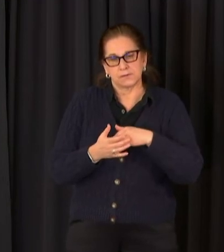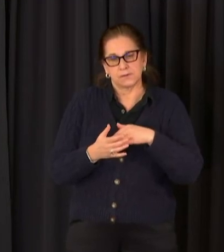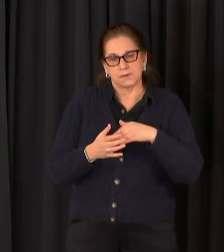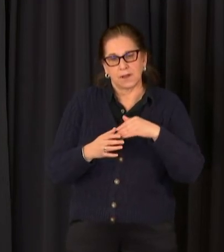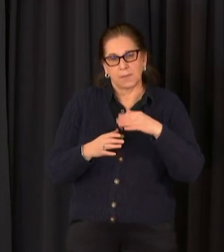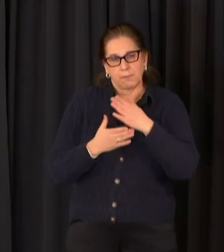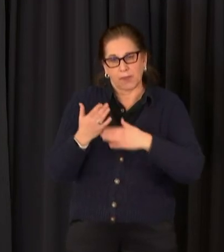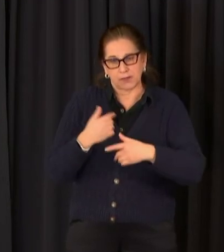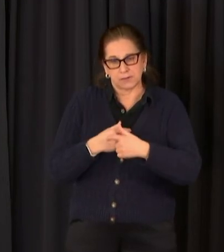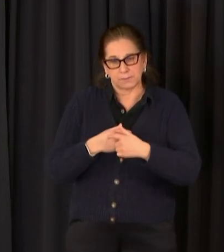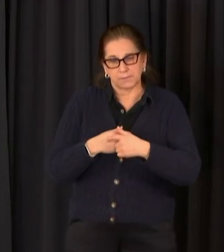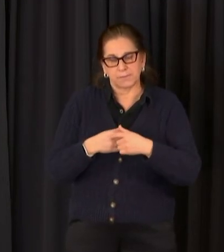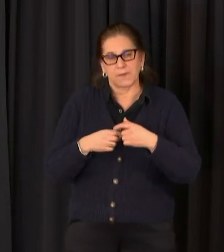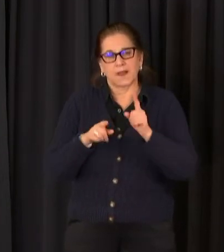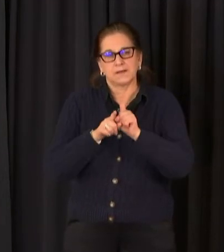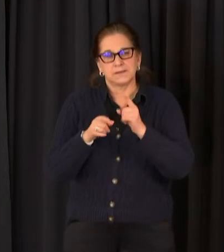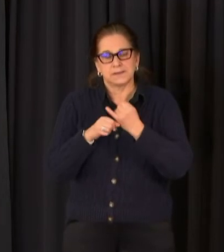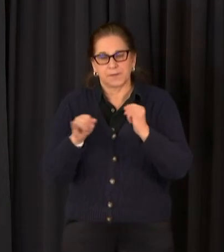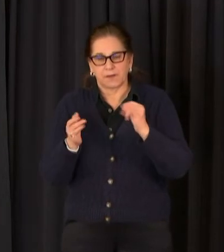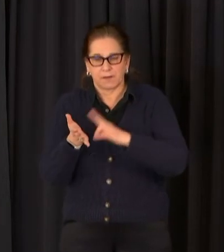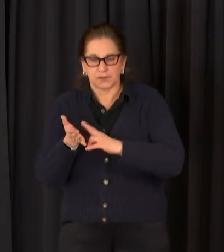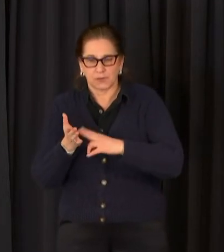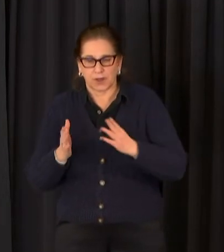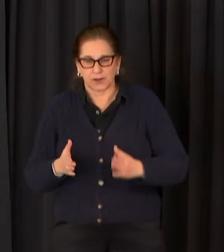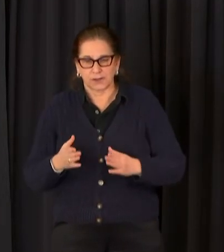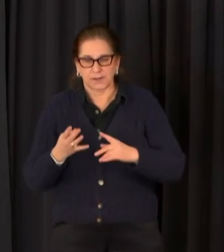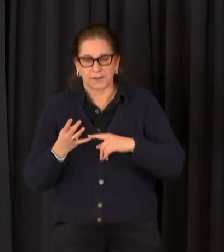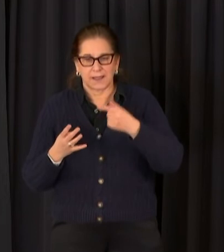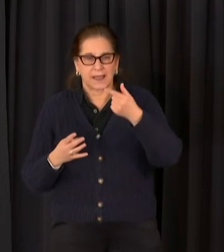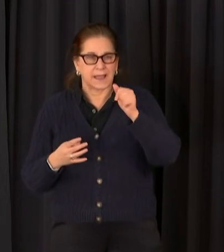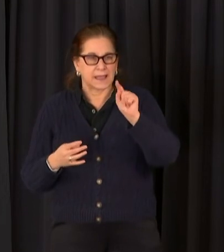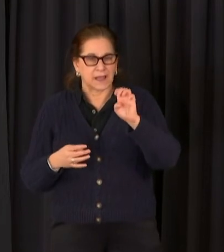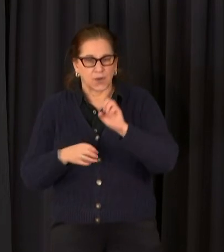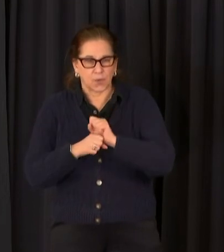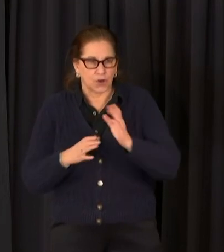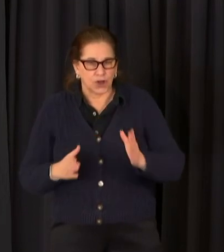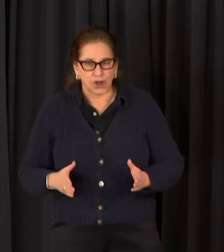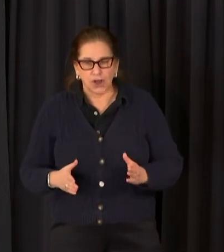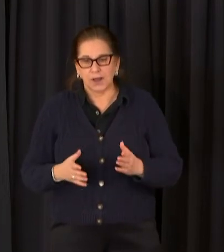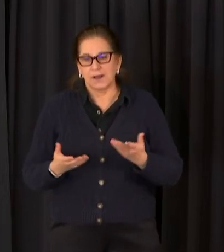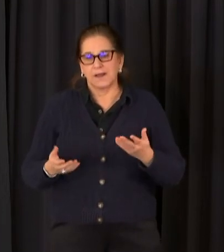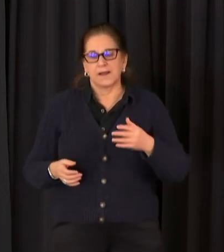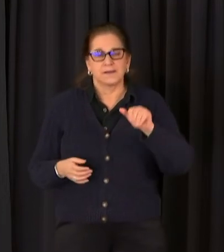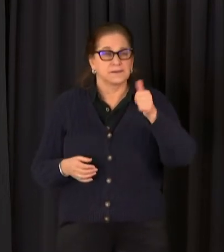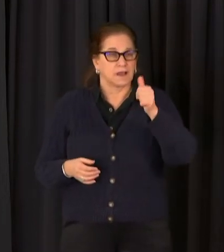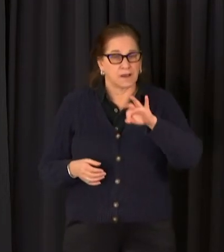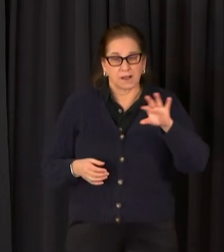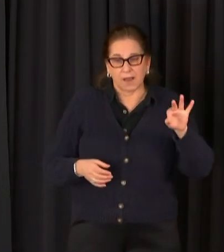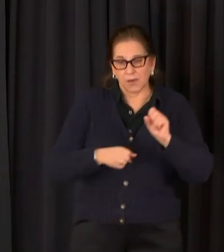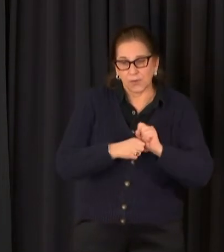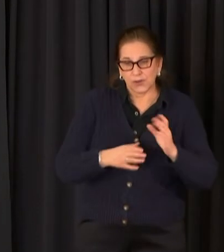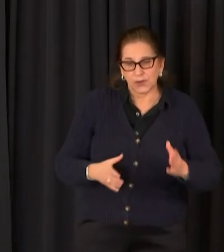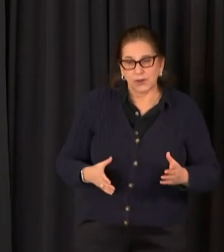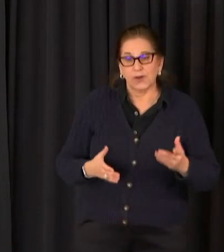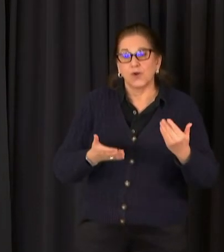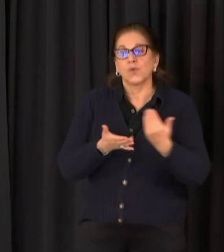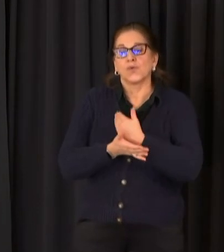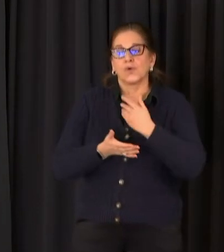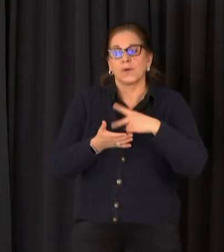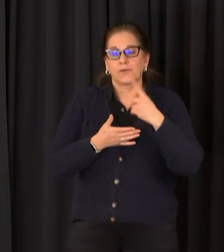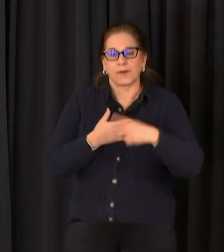an independent contractor, gig worker, or 1099. We will deploy this new program on